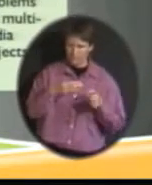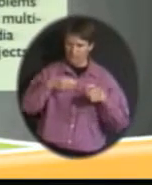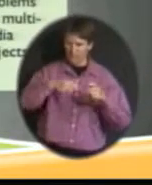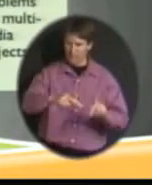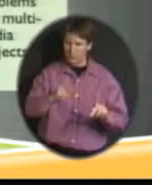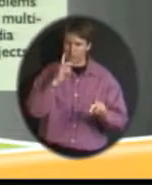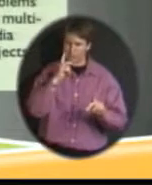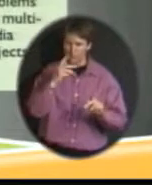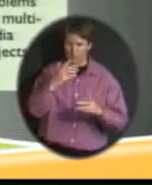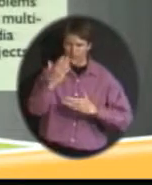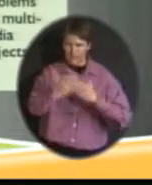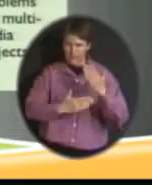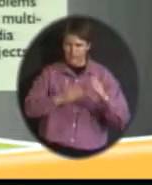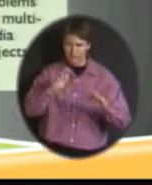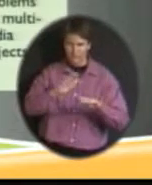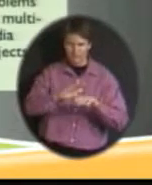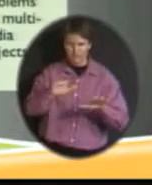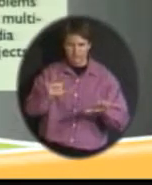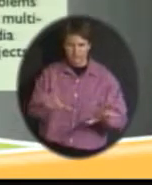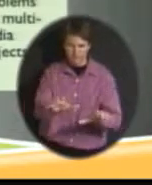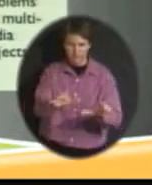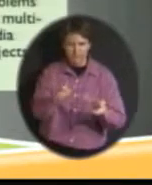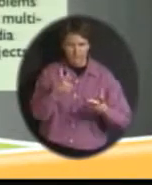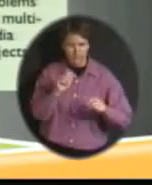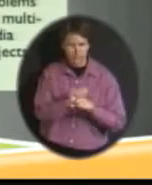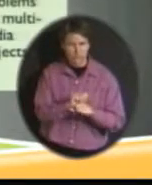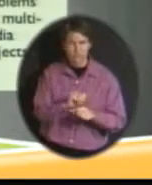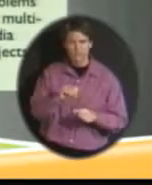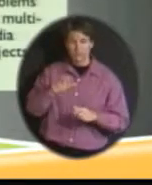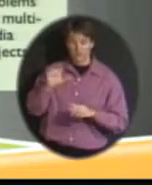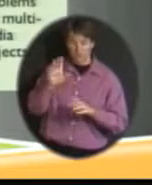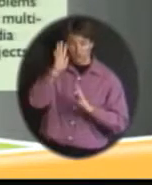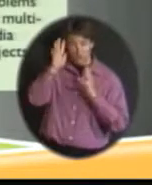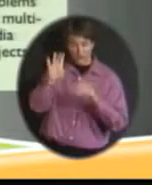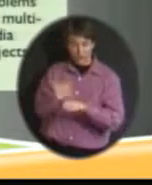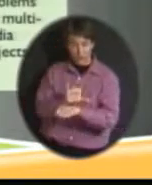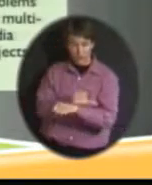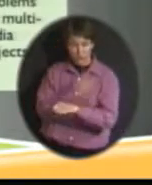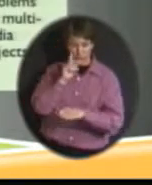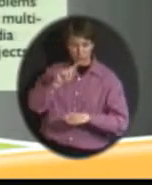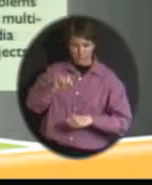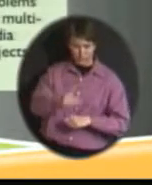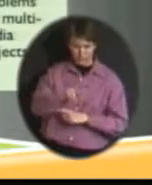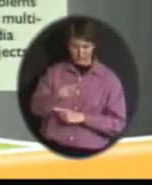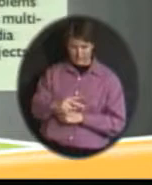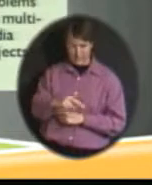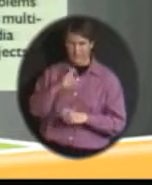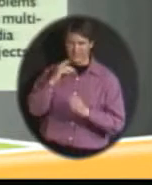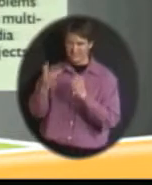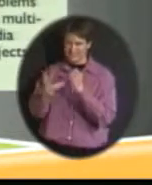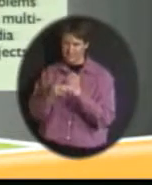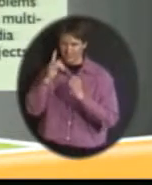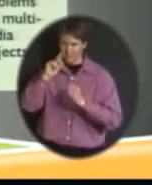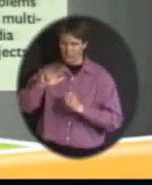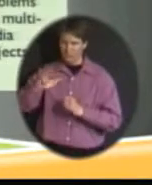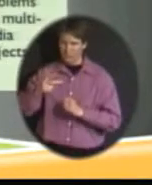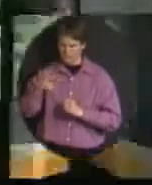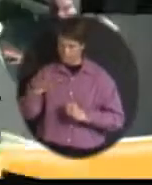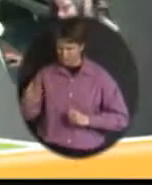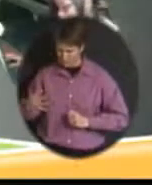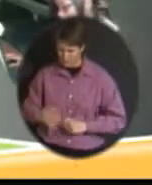to do some hands-on science, creative computers for 1st and 2nd grade, and Technomania for grades 3 and 4.